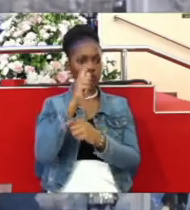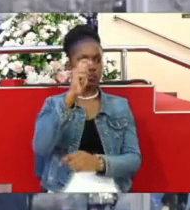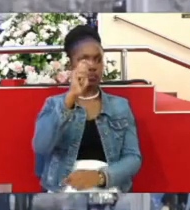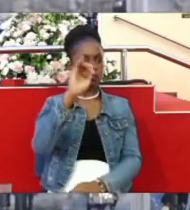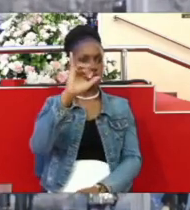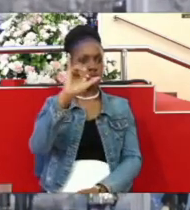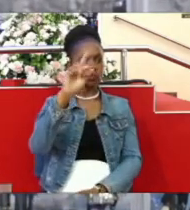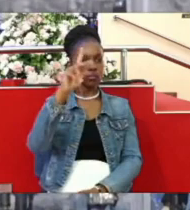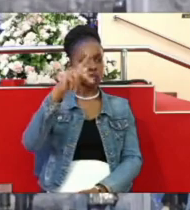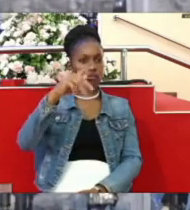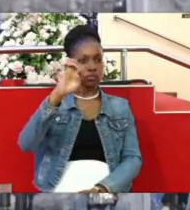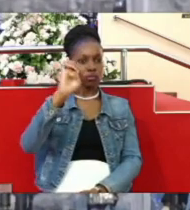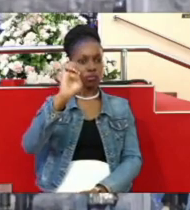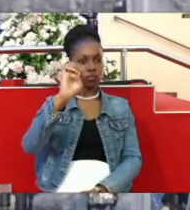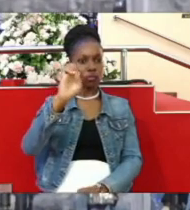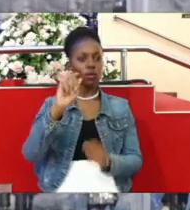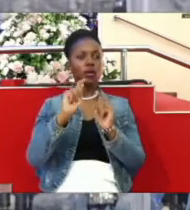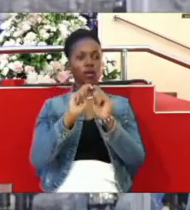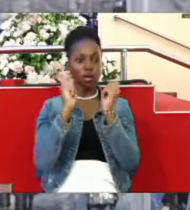dig yourself.